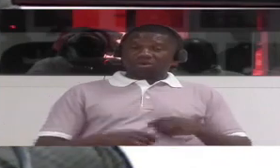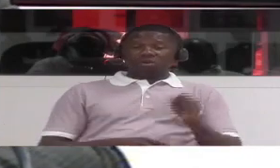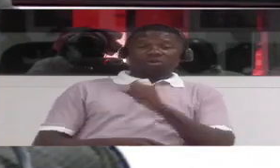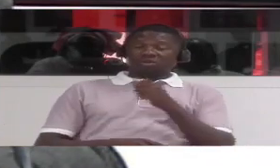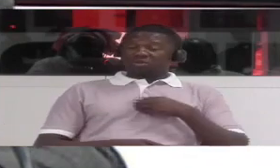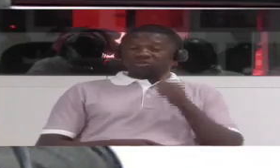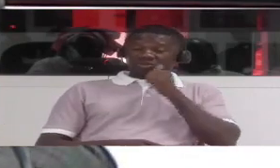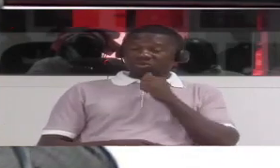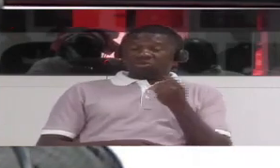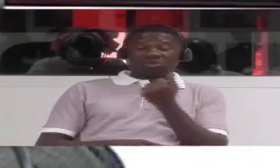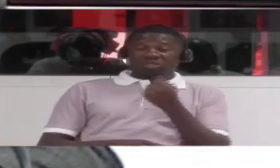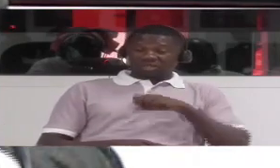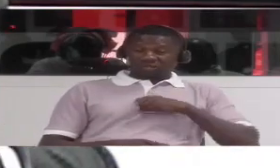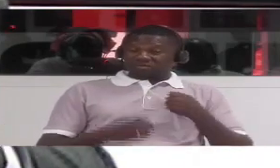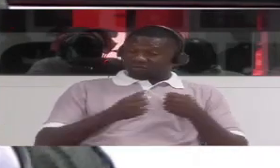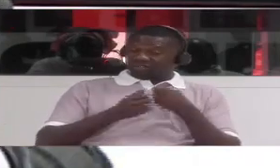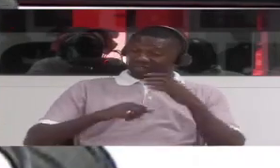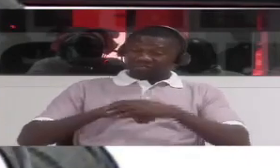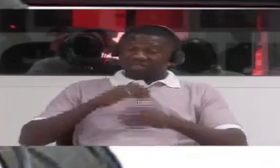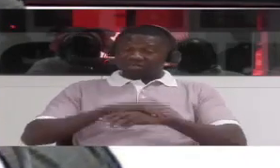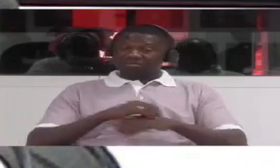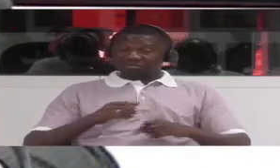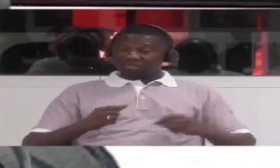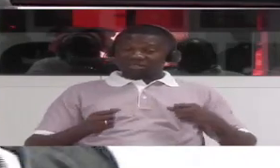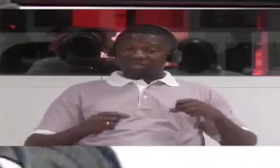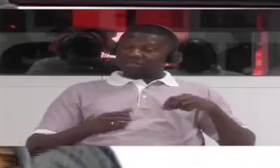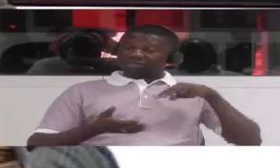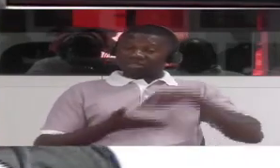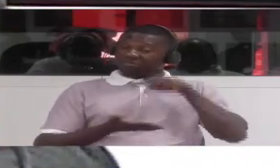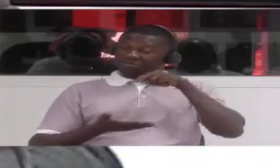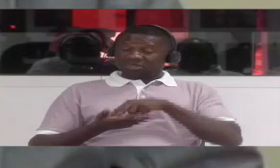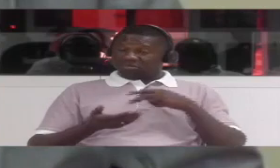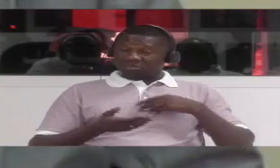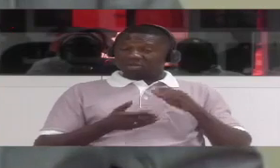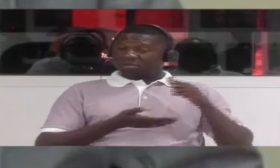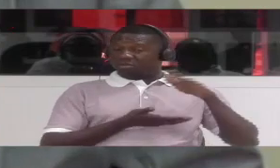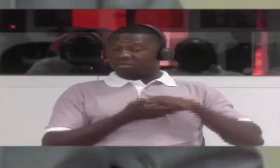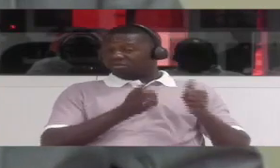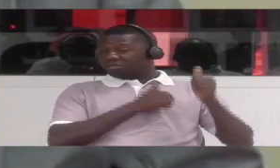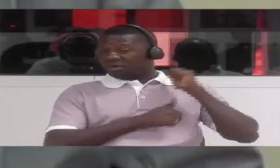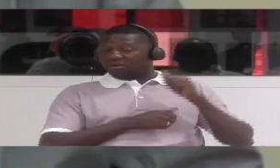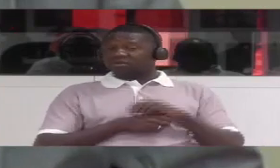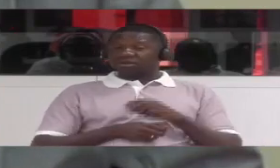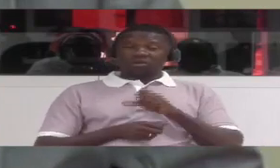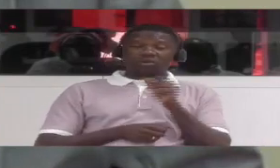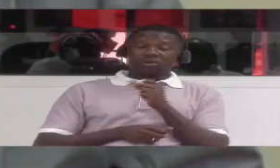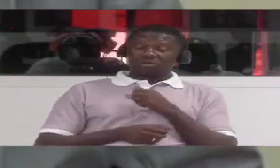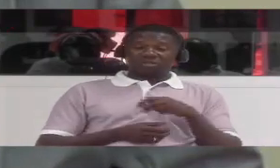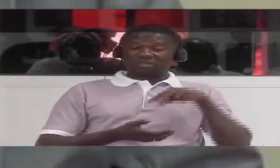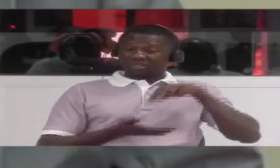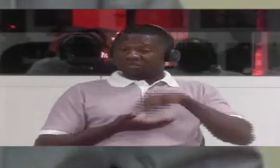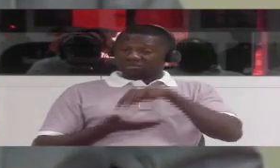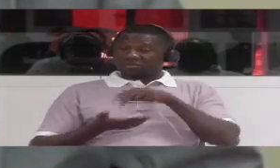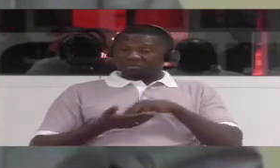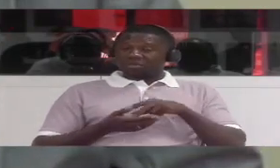fists. They were stamping me from the back. They strapped my hands behind my back so I could not resist. And others were stamping on my feet, my legs,